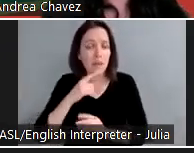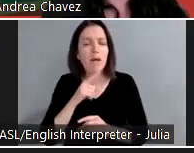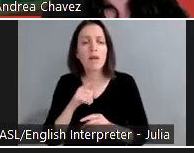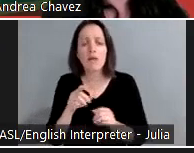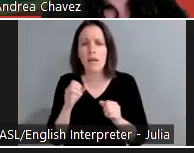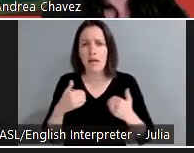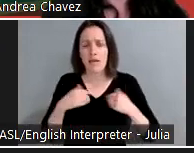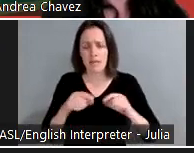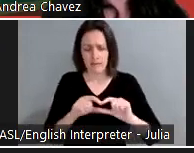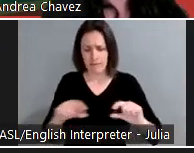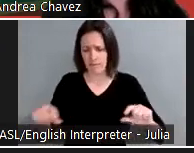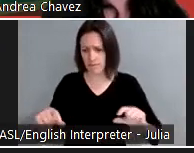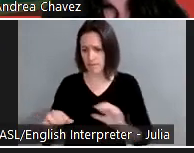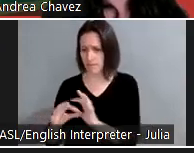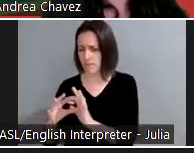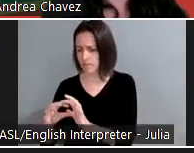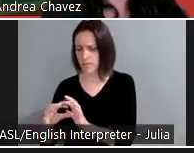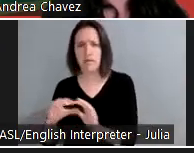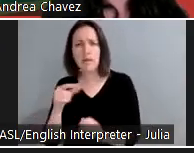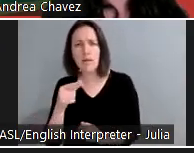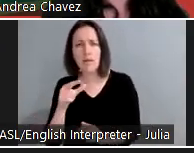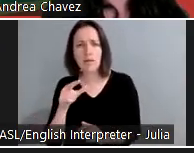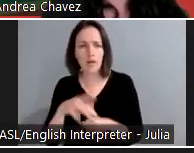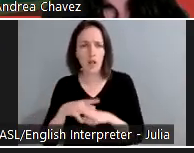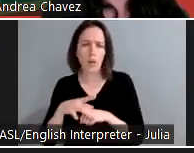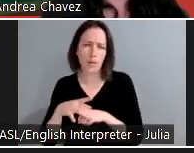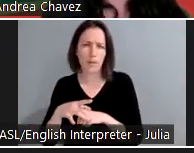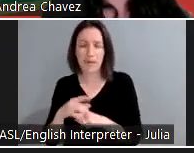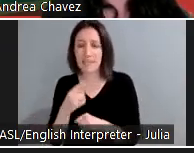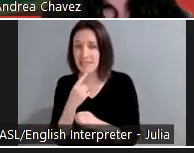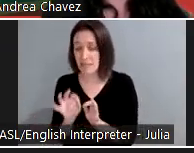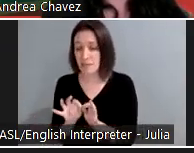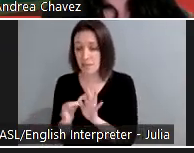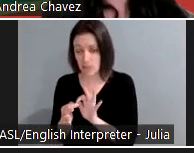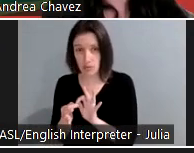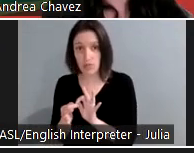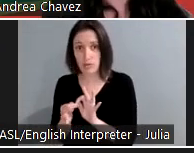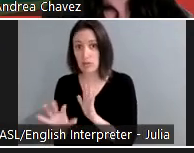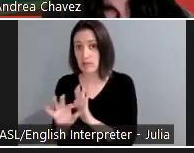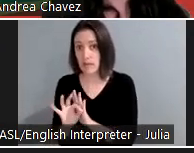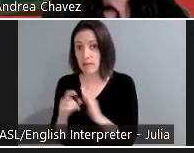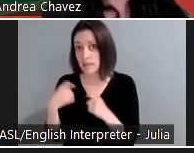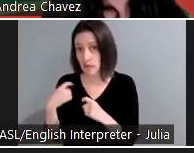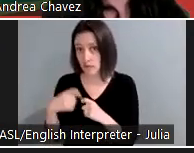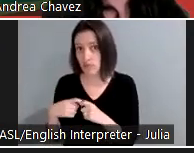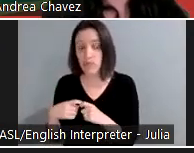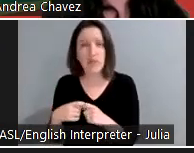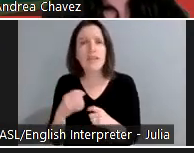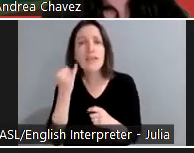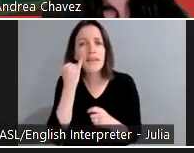right screen. Please click on the globe icon that says interpretation and select Spanish. Now, if you're on an